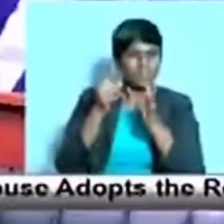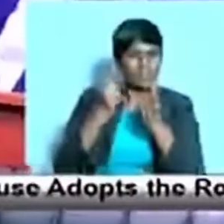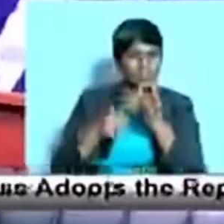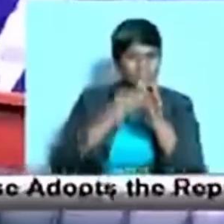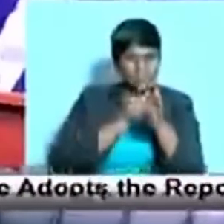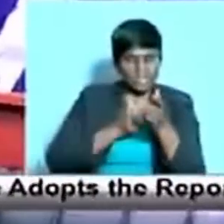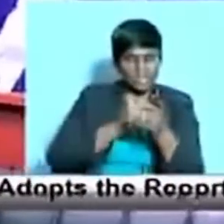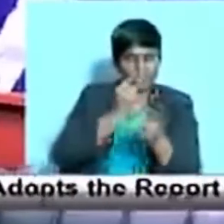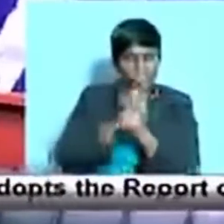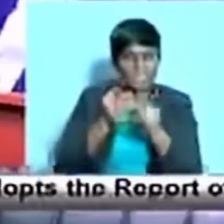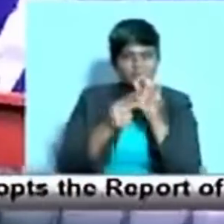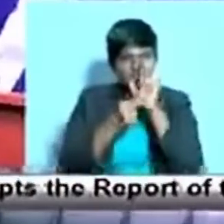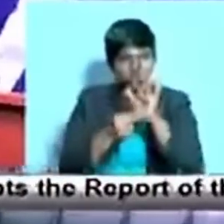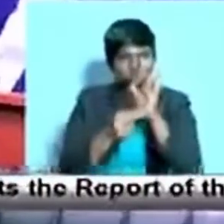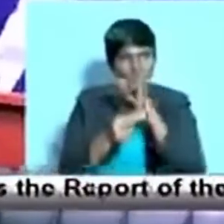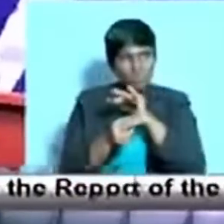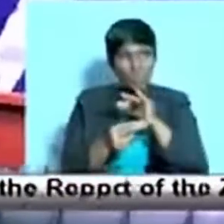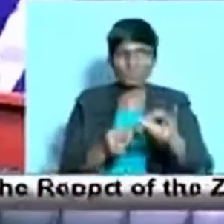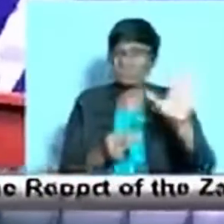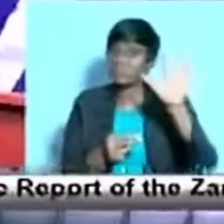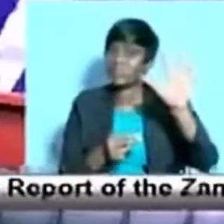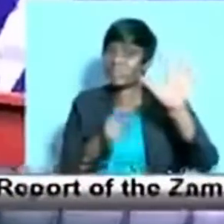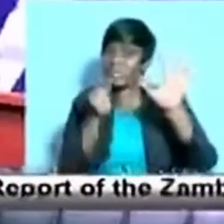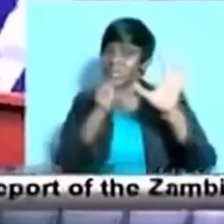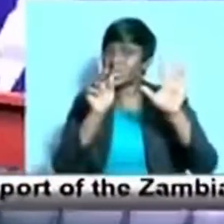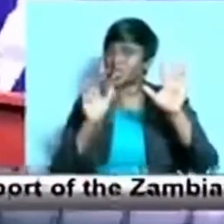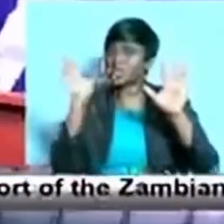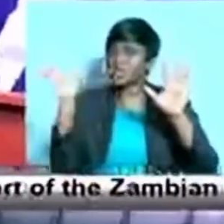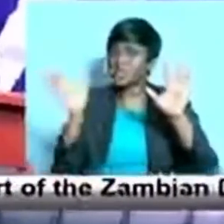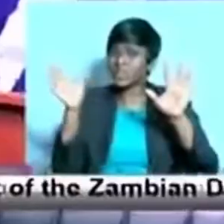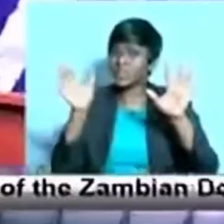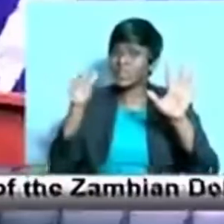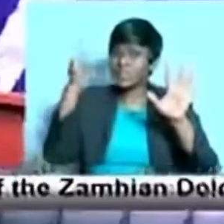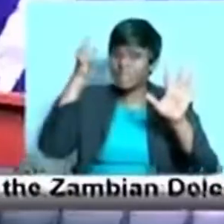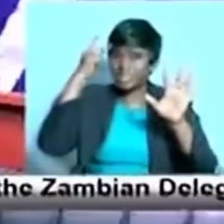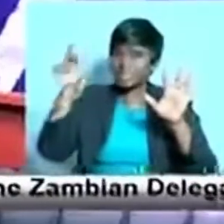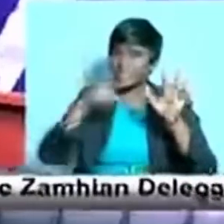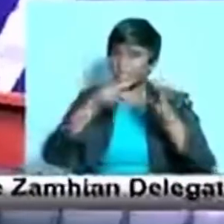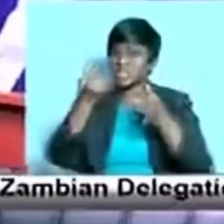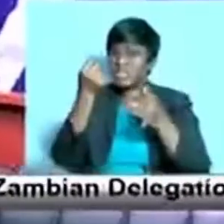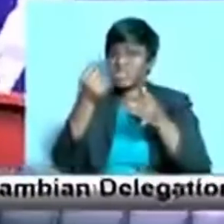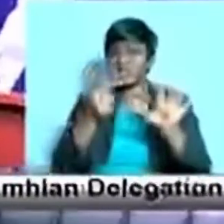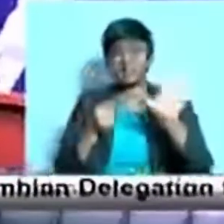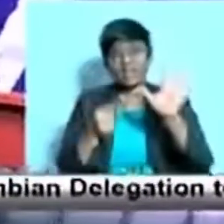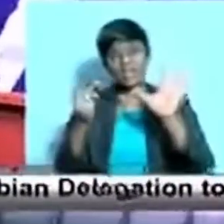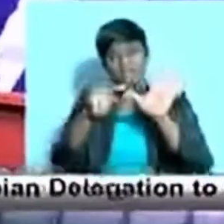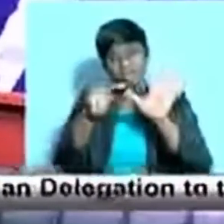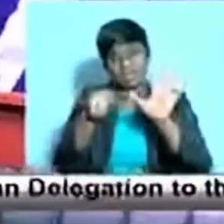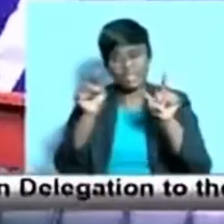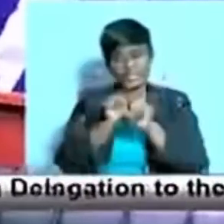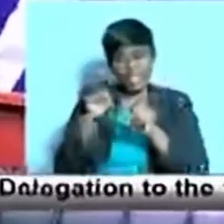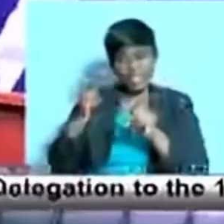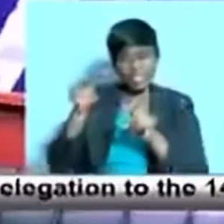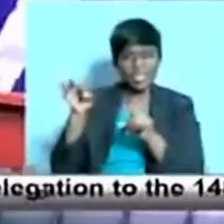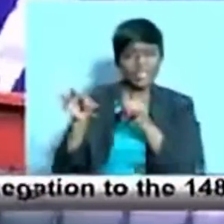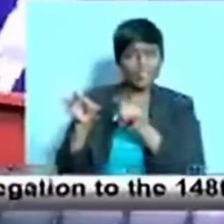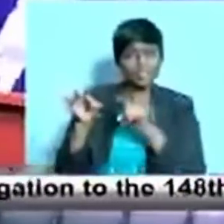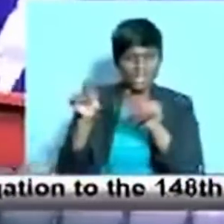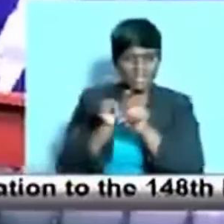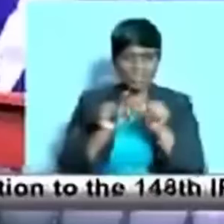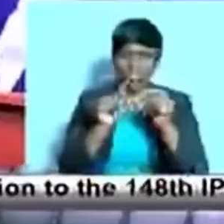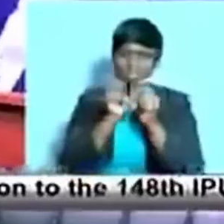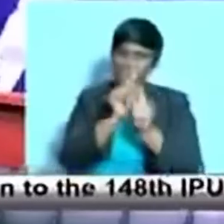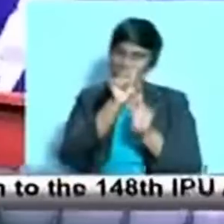just demonstrated, 5 people from one political party, the ruling political party, and 1 member